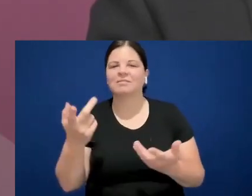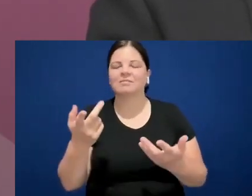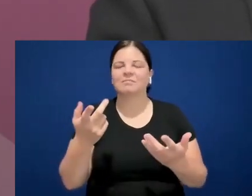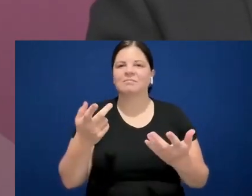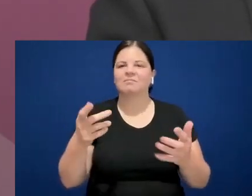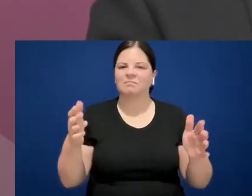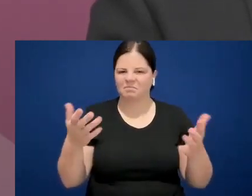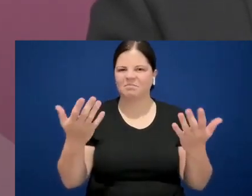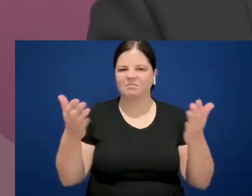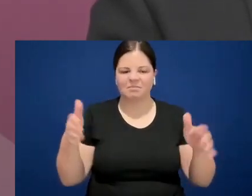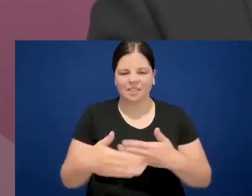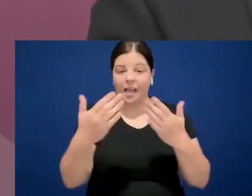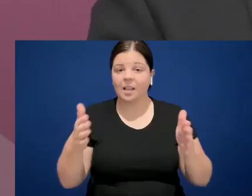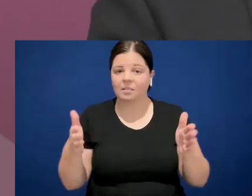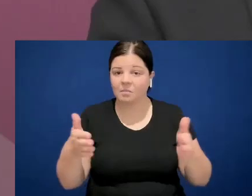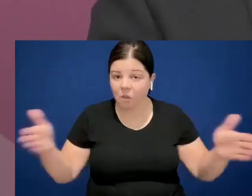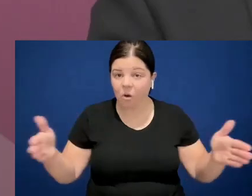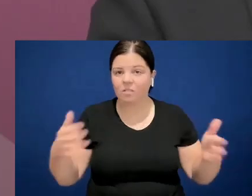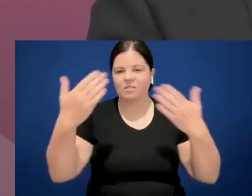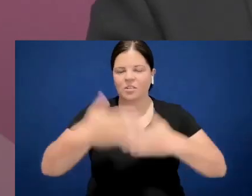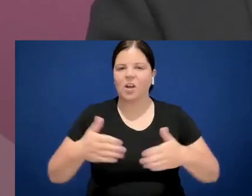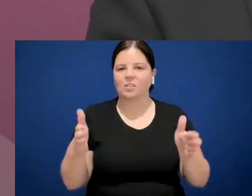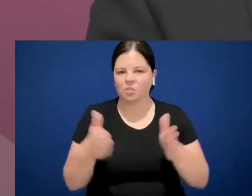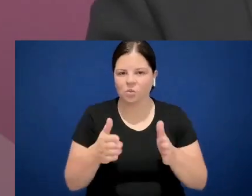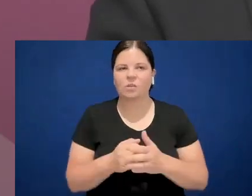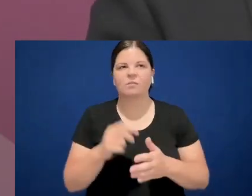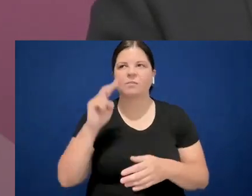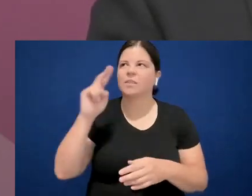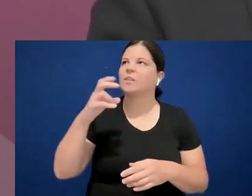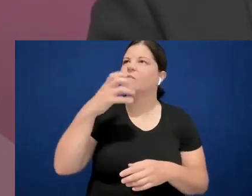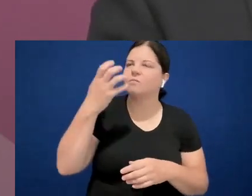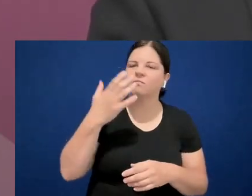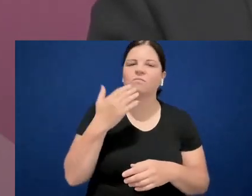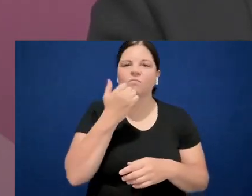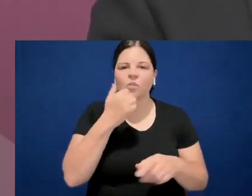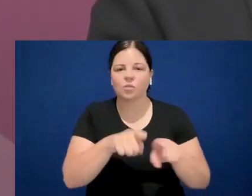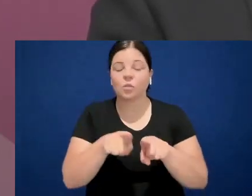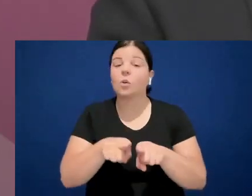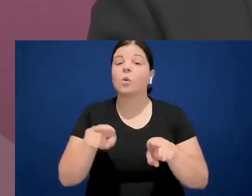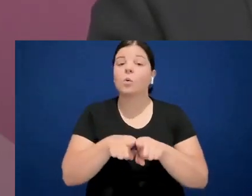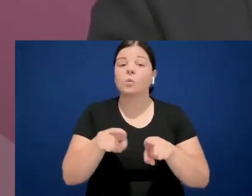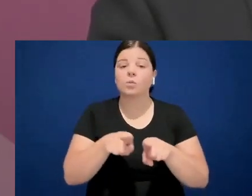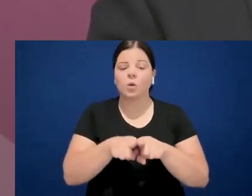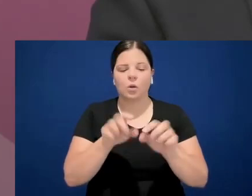kangaroo apple bushes and barley is fruiting. This is also the breeding time of the creation being,